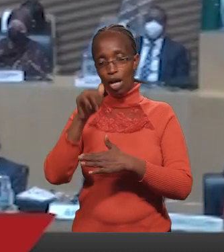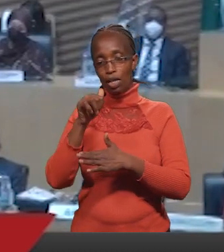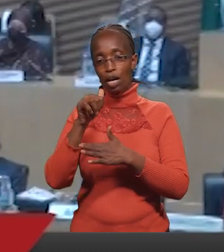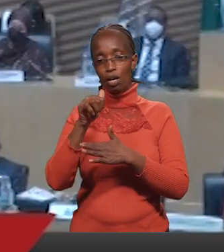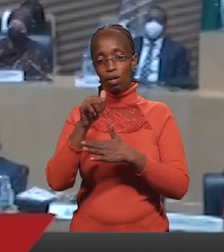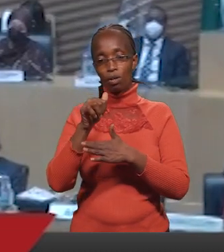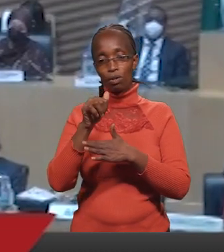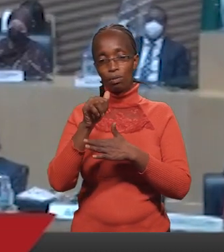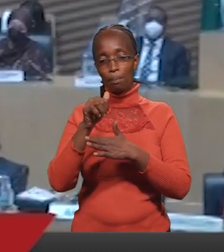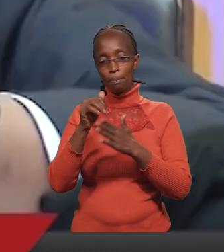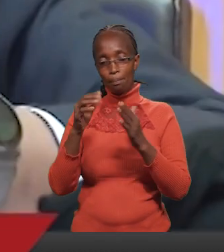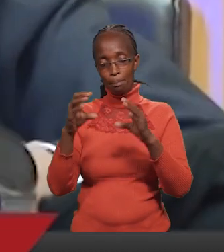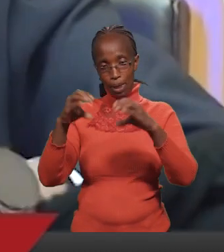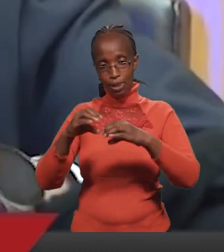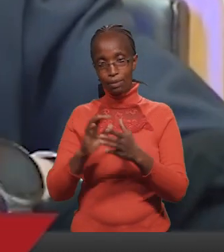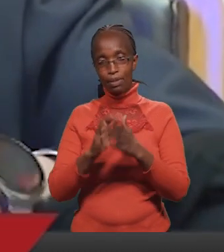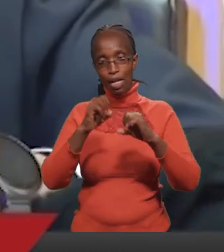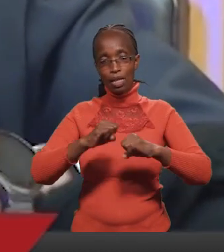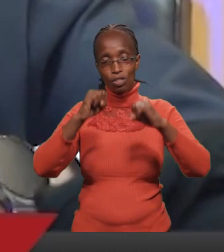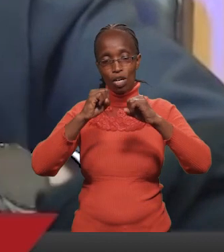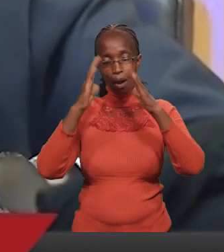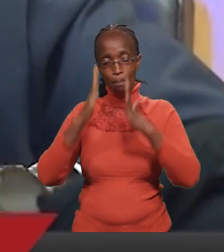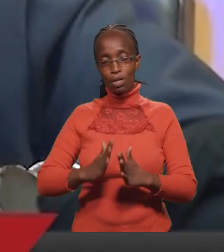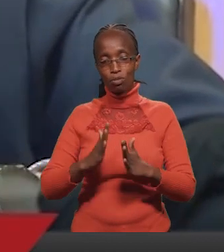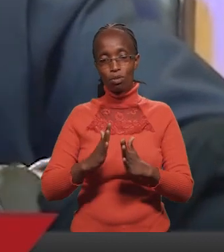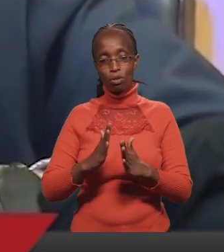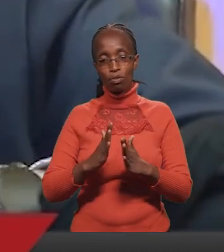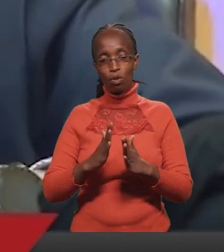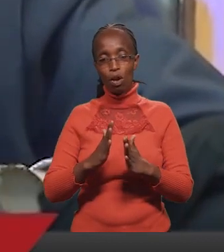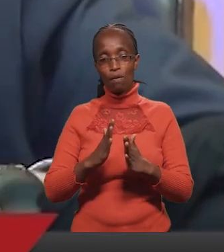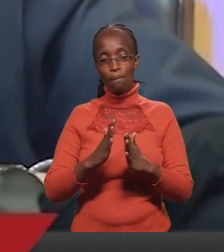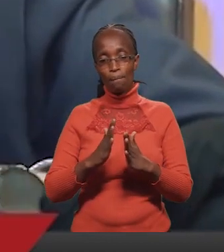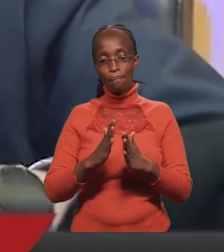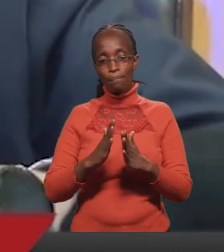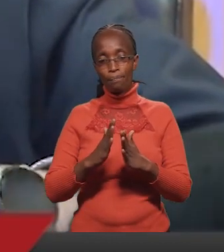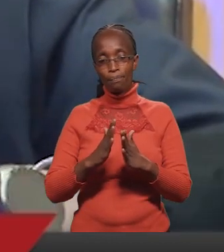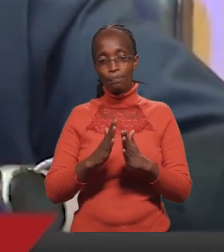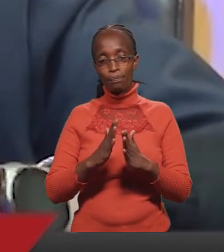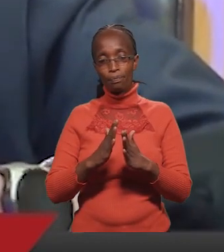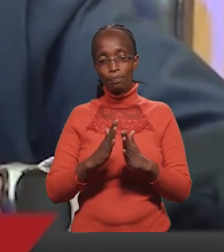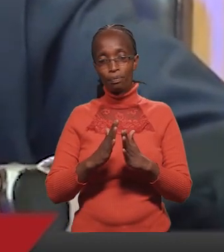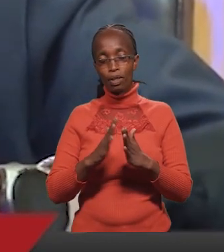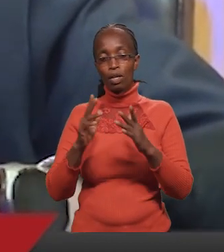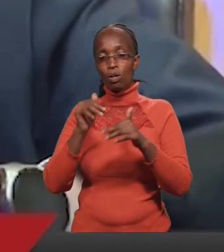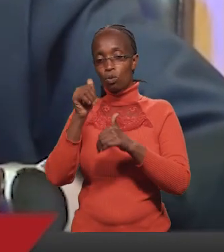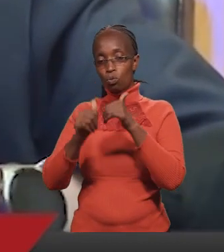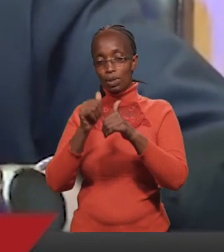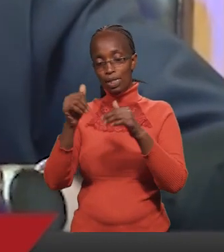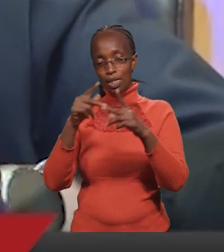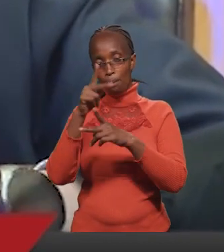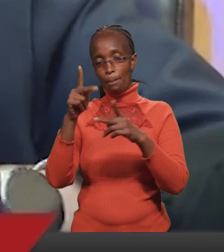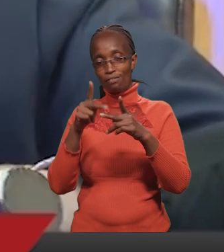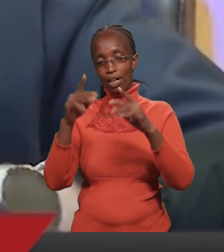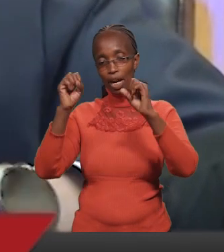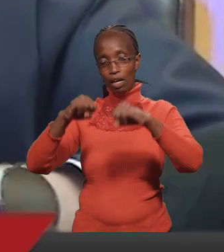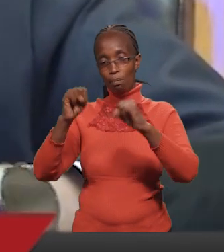kati ya mataifa ya Afrika. Mr. Chairperson, ladies and gentlemen, the African peace and security architecture, in